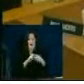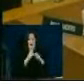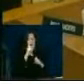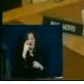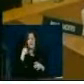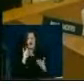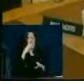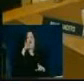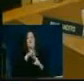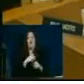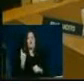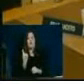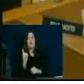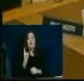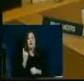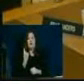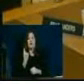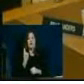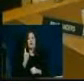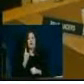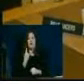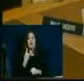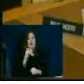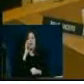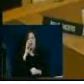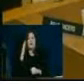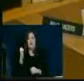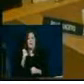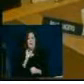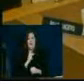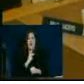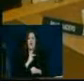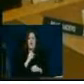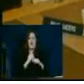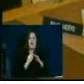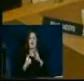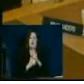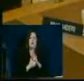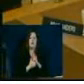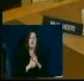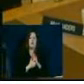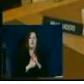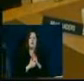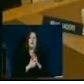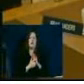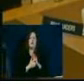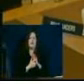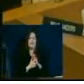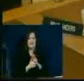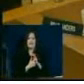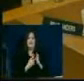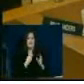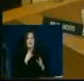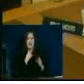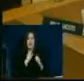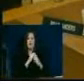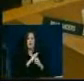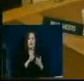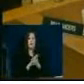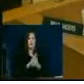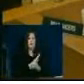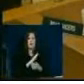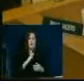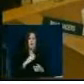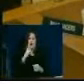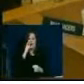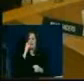to vote on something that it's going to come back and put us in a legal bind with the school board. I think it's unwise